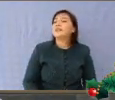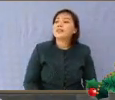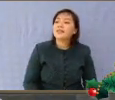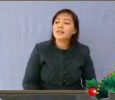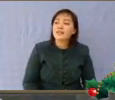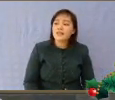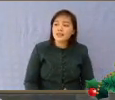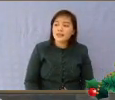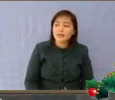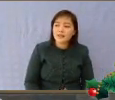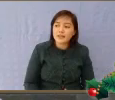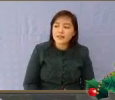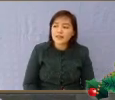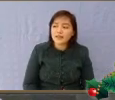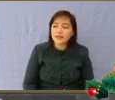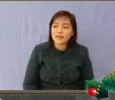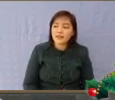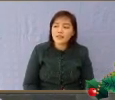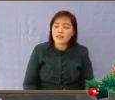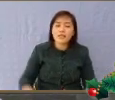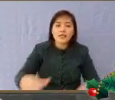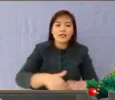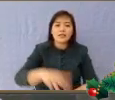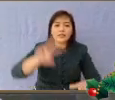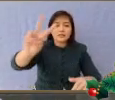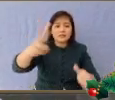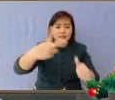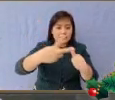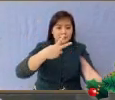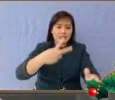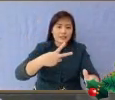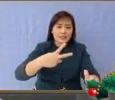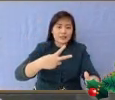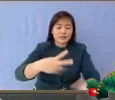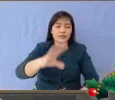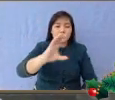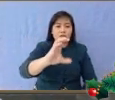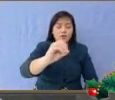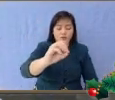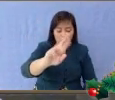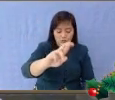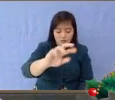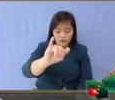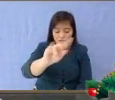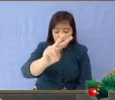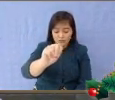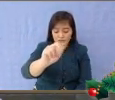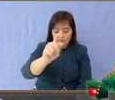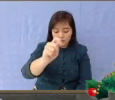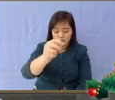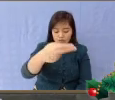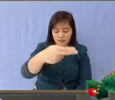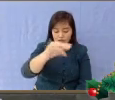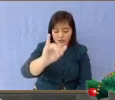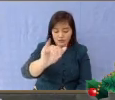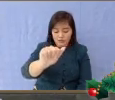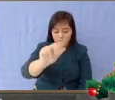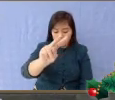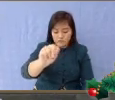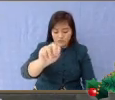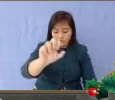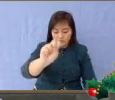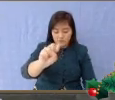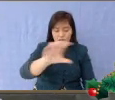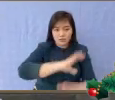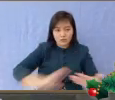akong babasahin in the New Testament, 2 Corinthians. You can open your Bible if you want. In 2 Corinthians chapter 1,